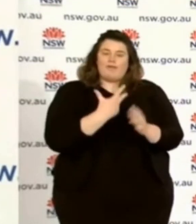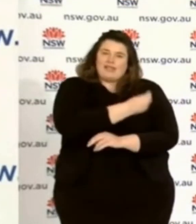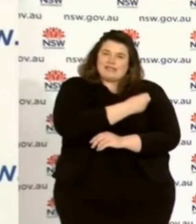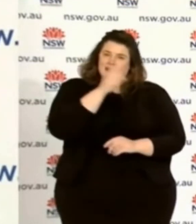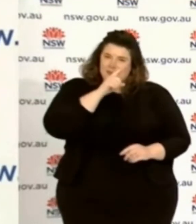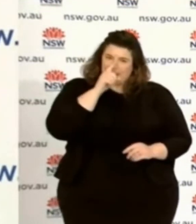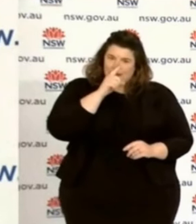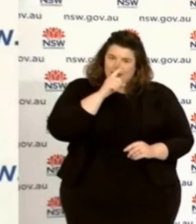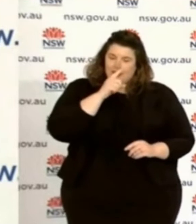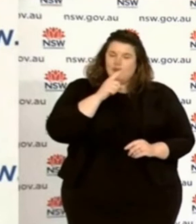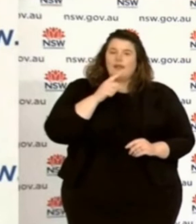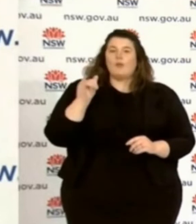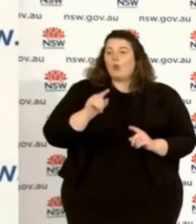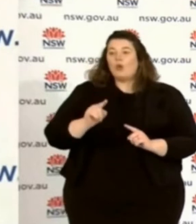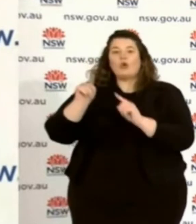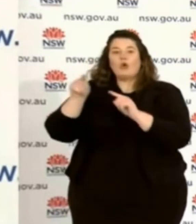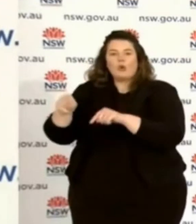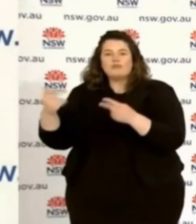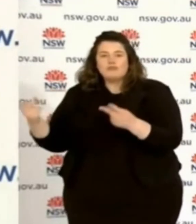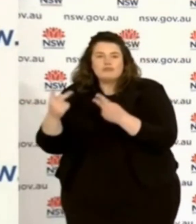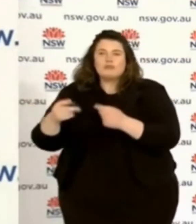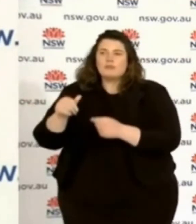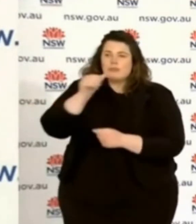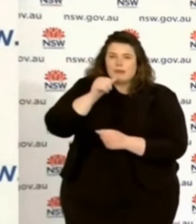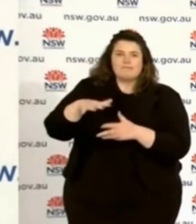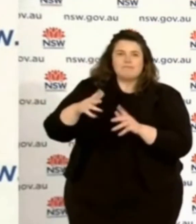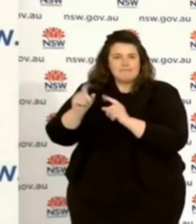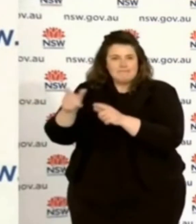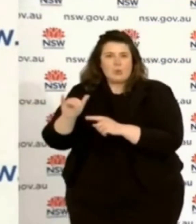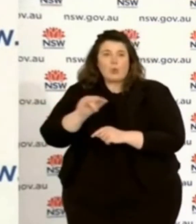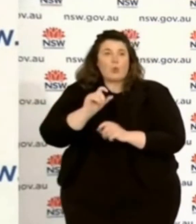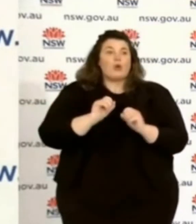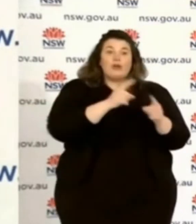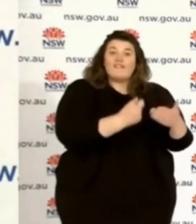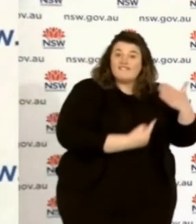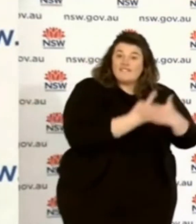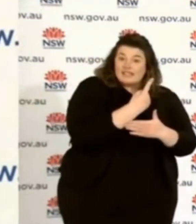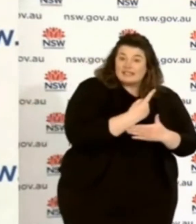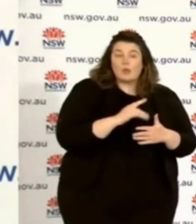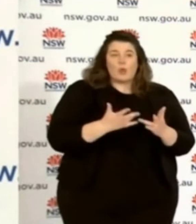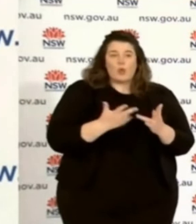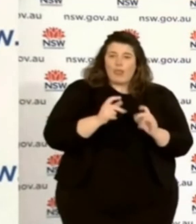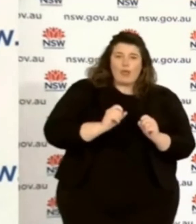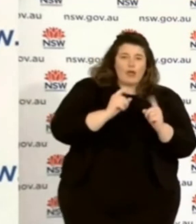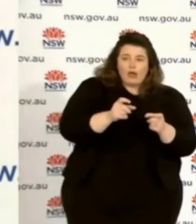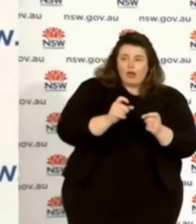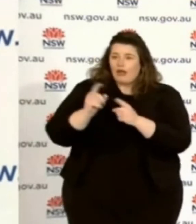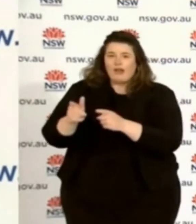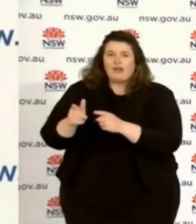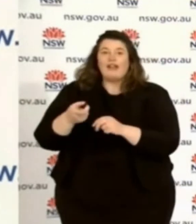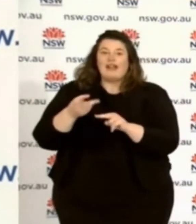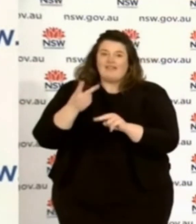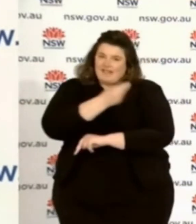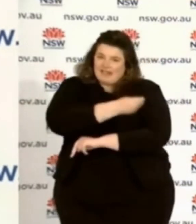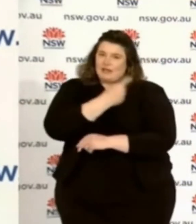indoors, or going into a venue, or else to an event. Or to other gathering, it is